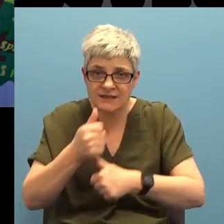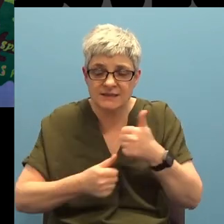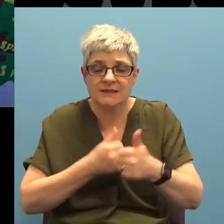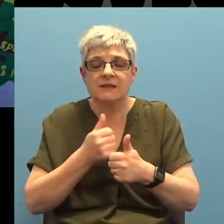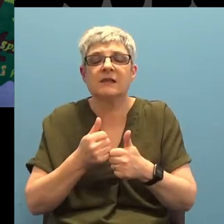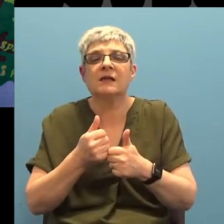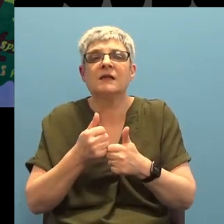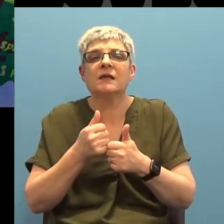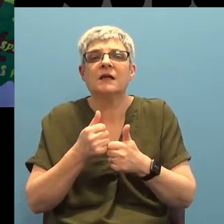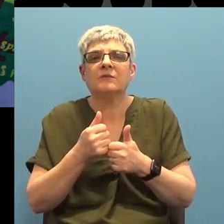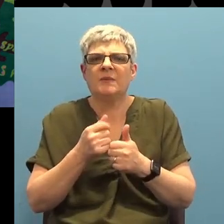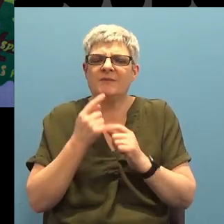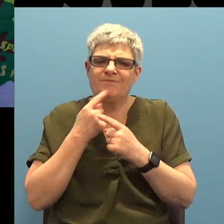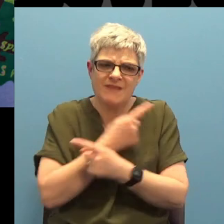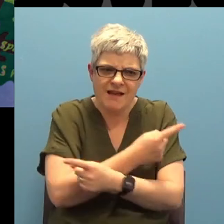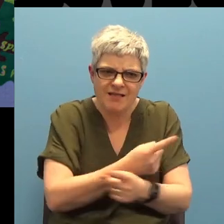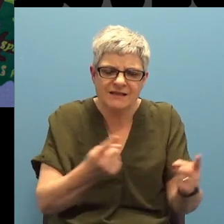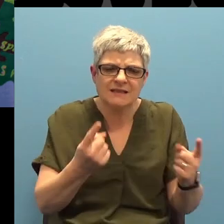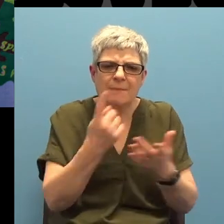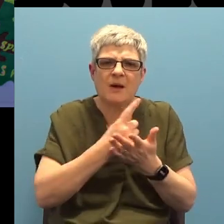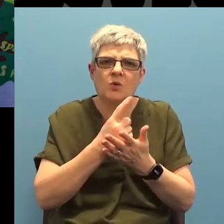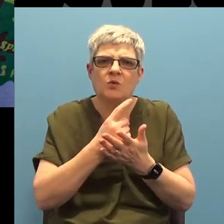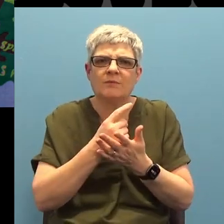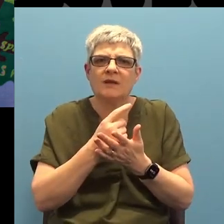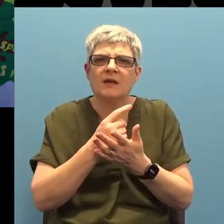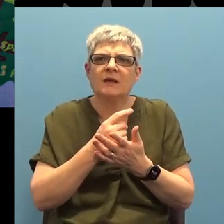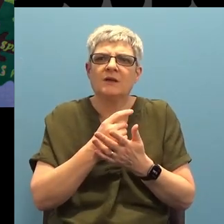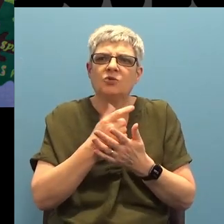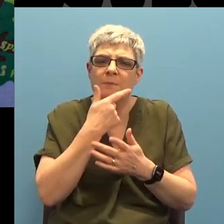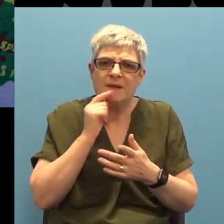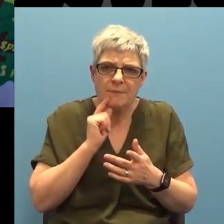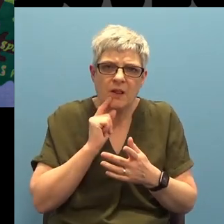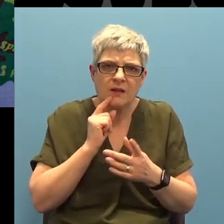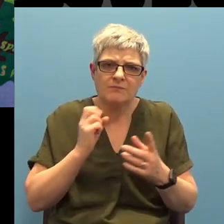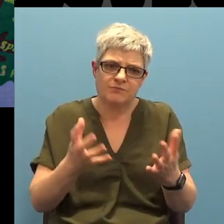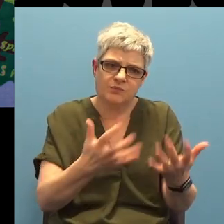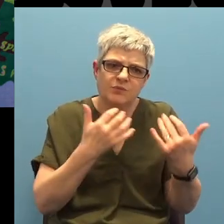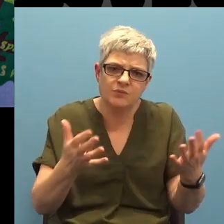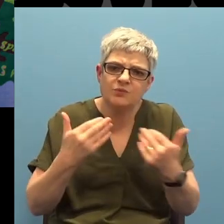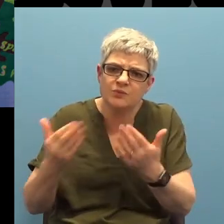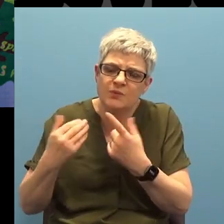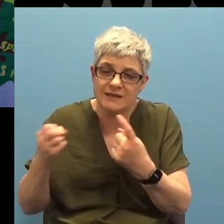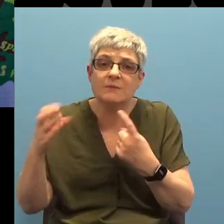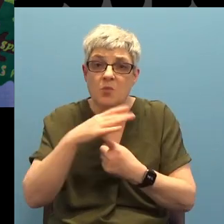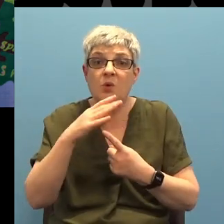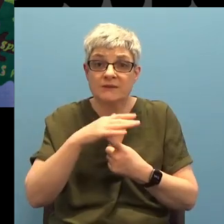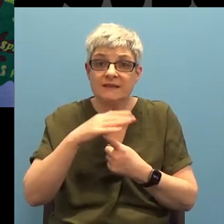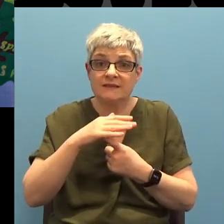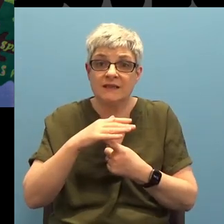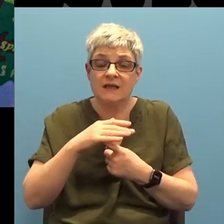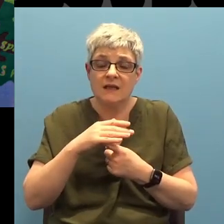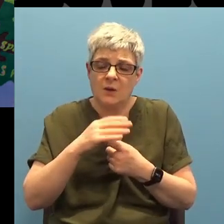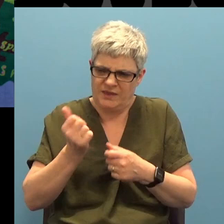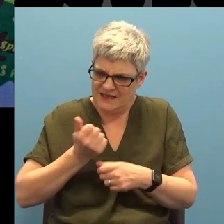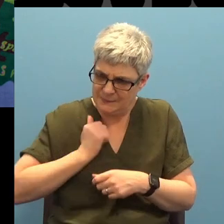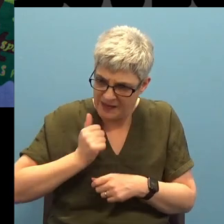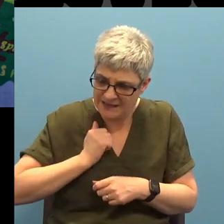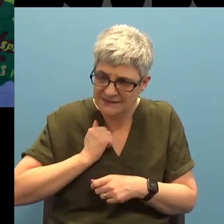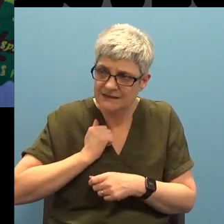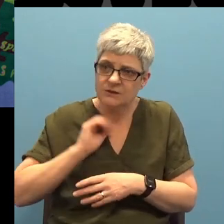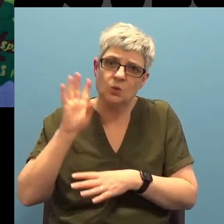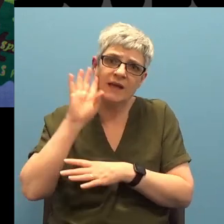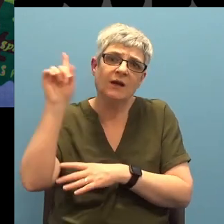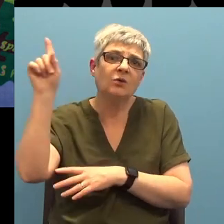speak to us of the importance of your people gathering and gathering with an expectancy to hear you